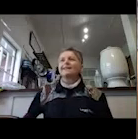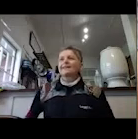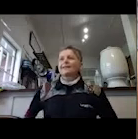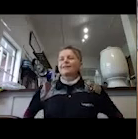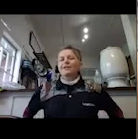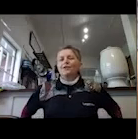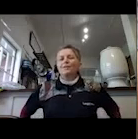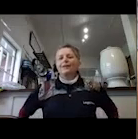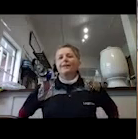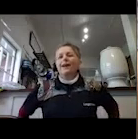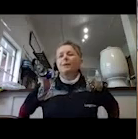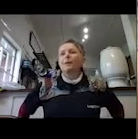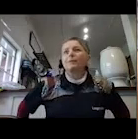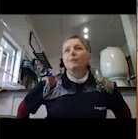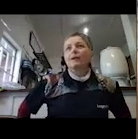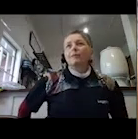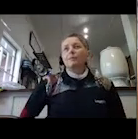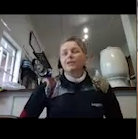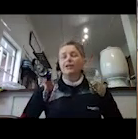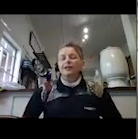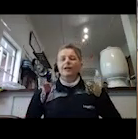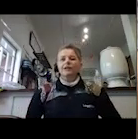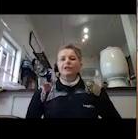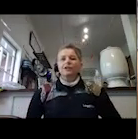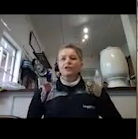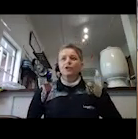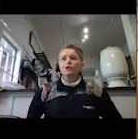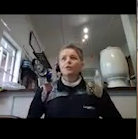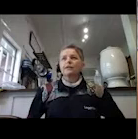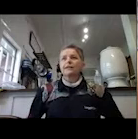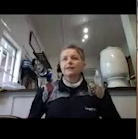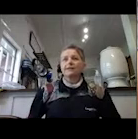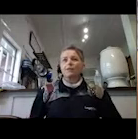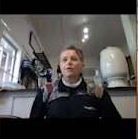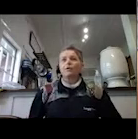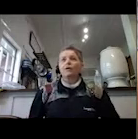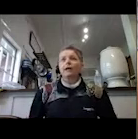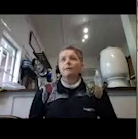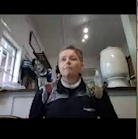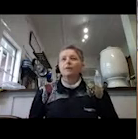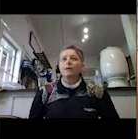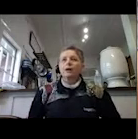Robo-debt is a term that came up in particularly in relation to debts that were